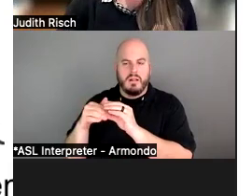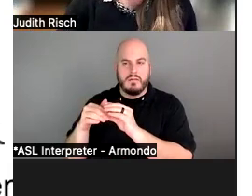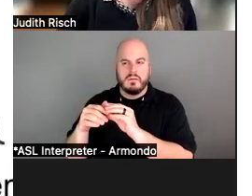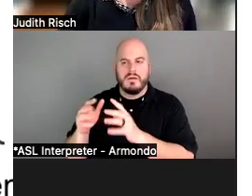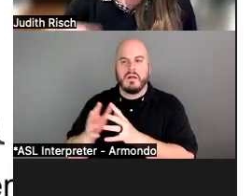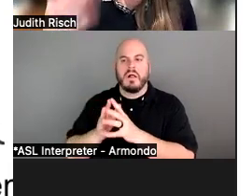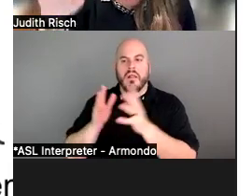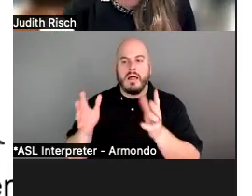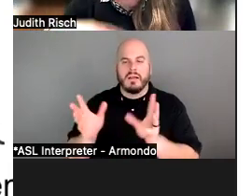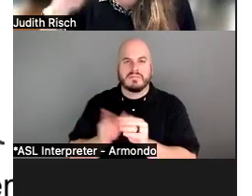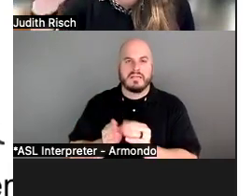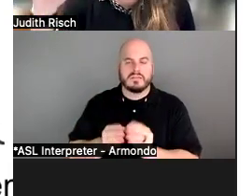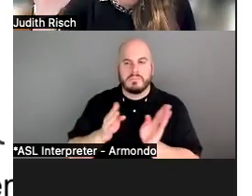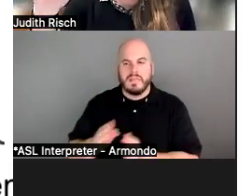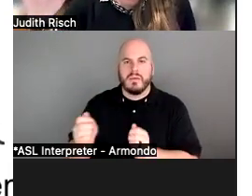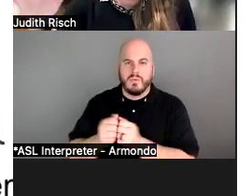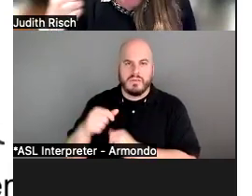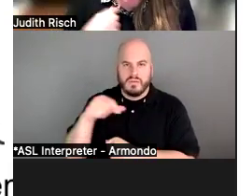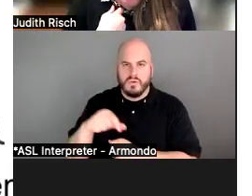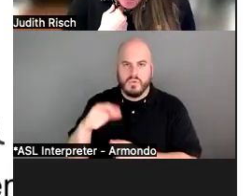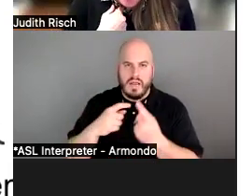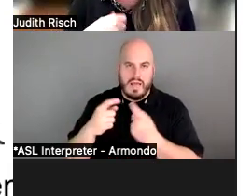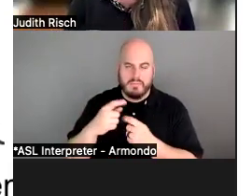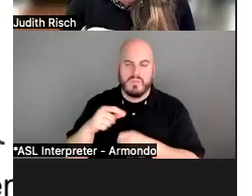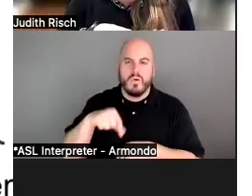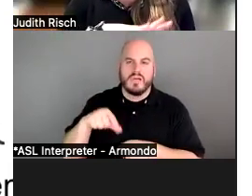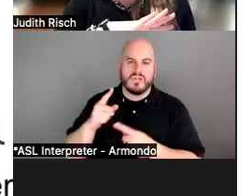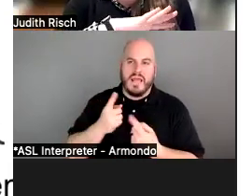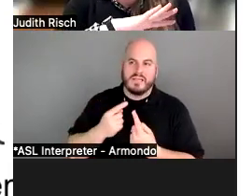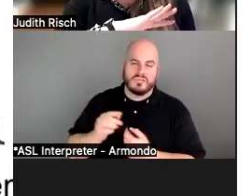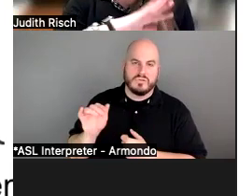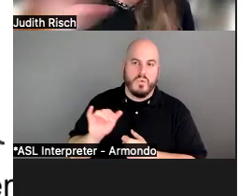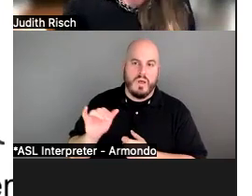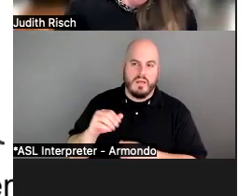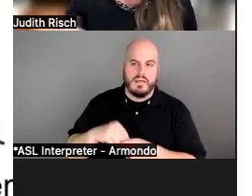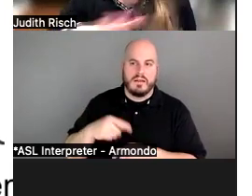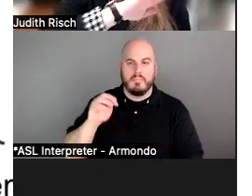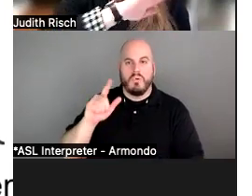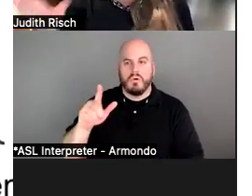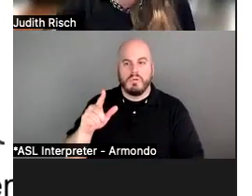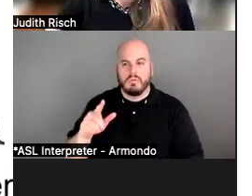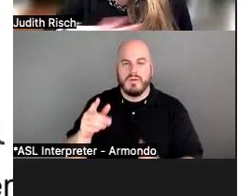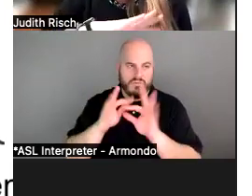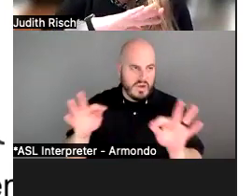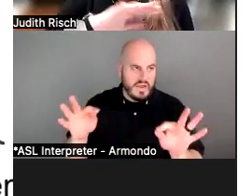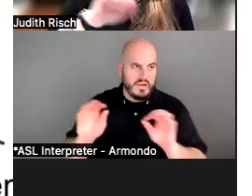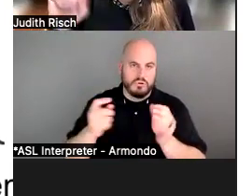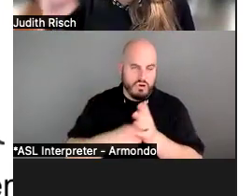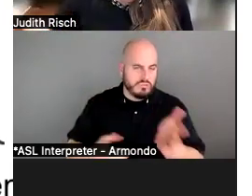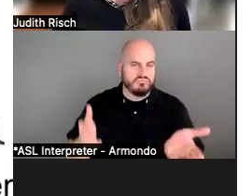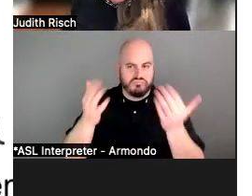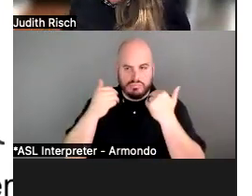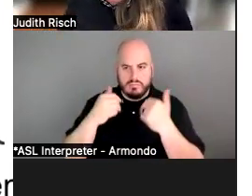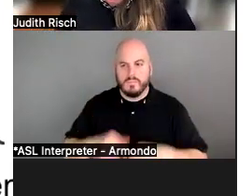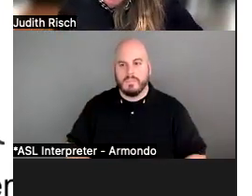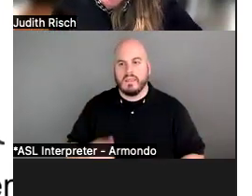of sessions planned with Q&As and stuff in our portal, and we'll gladly, you're welcome, they're free, there's no charge, as long as you have